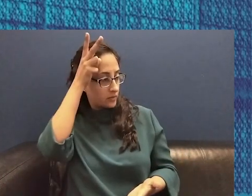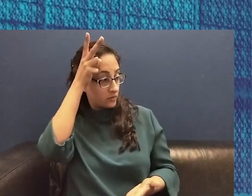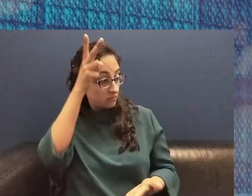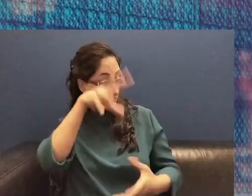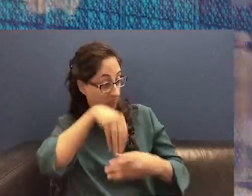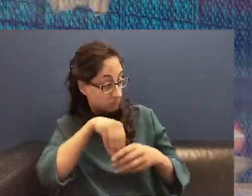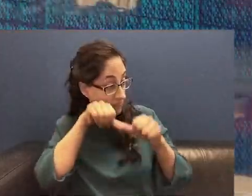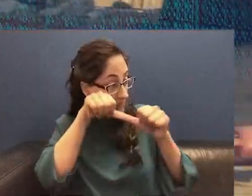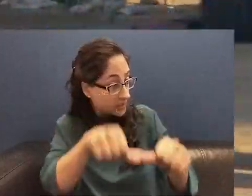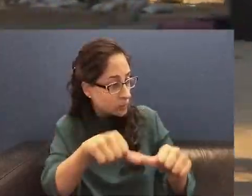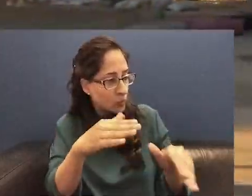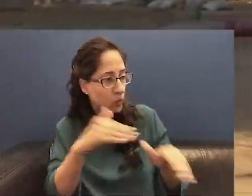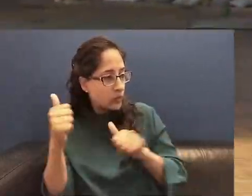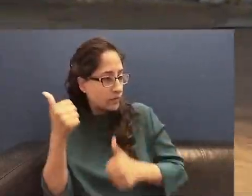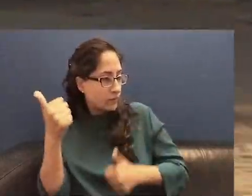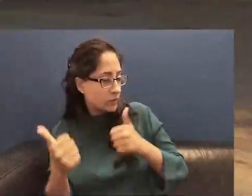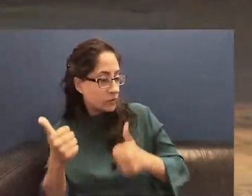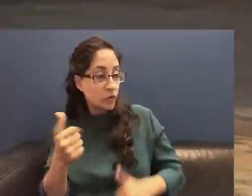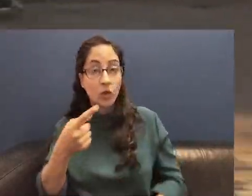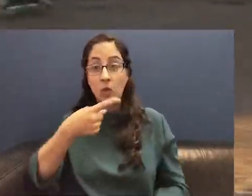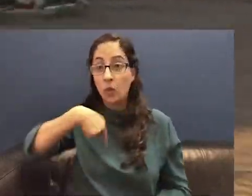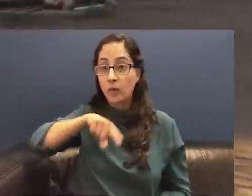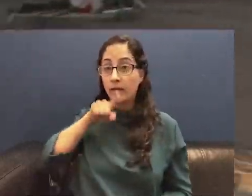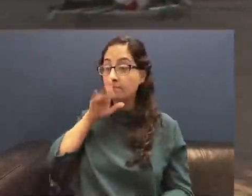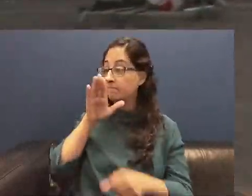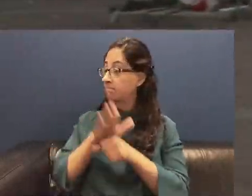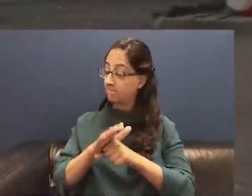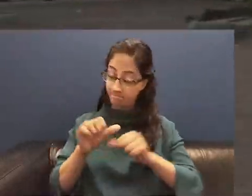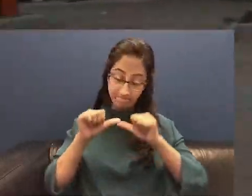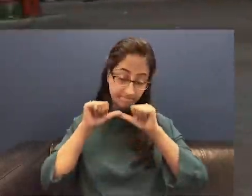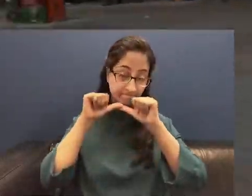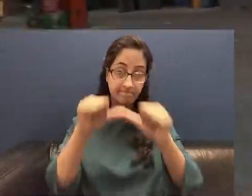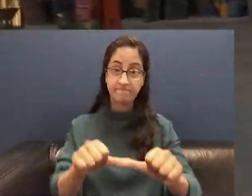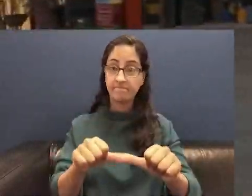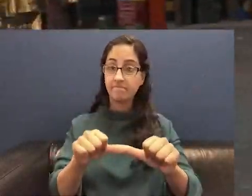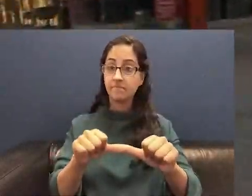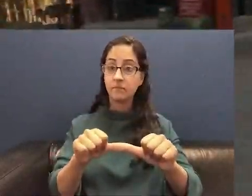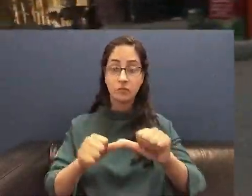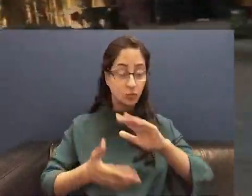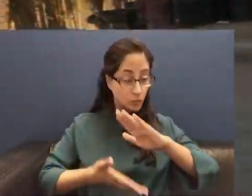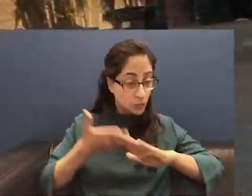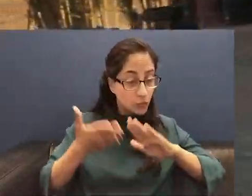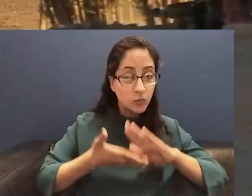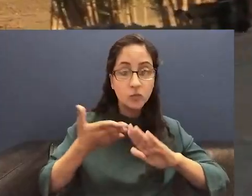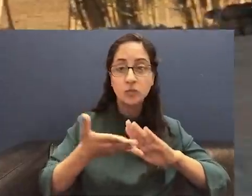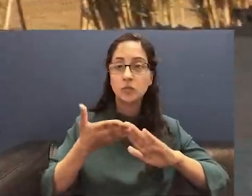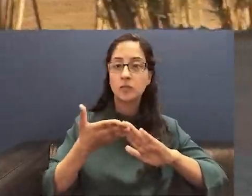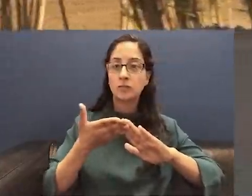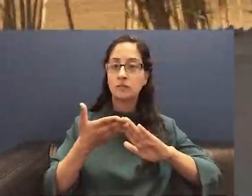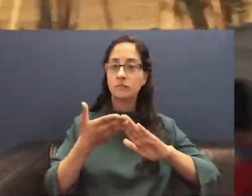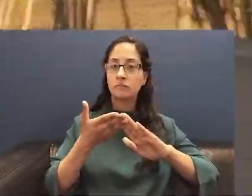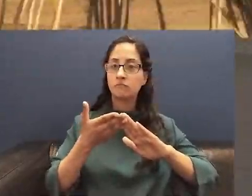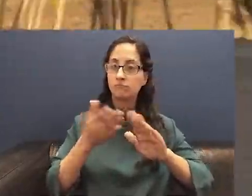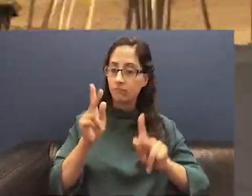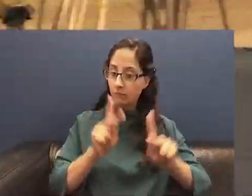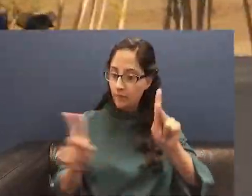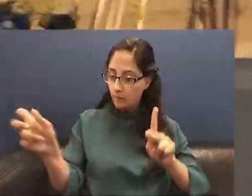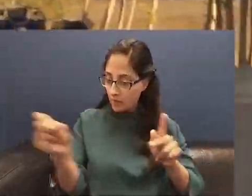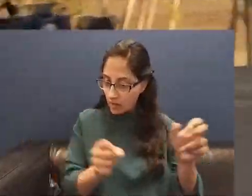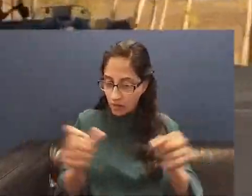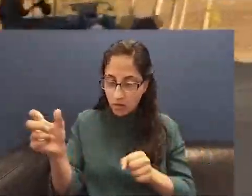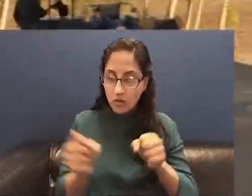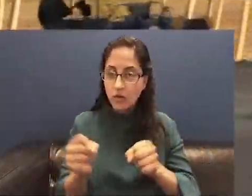and in what scale? We demonstrated our commitment by remaining operational, by maintaining